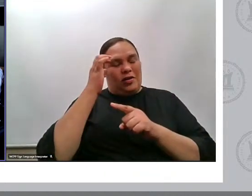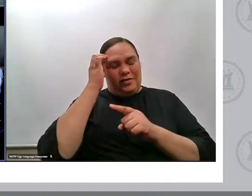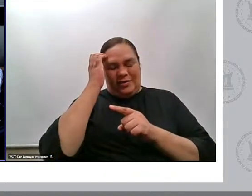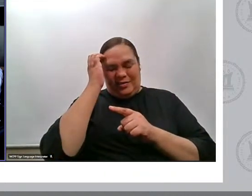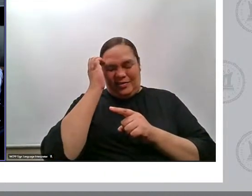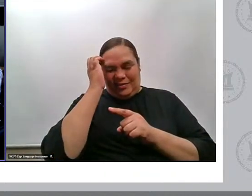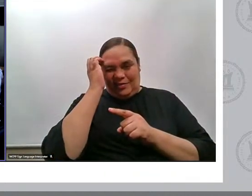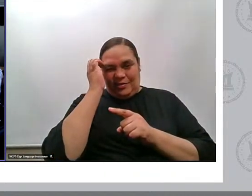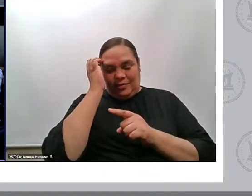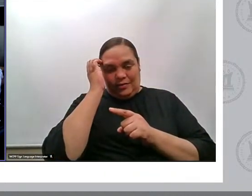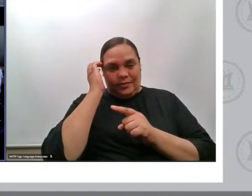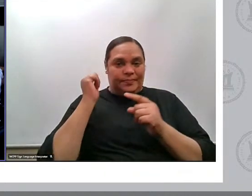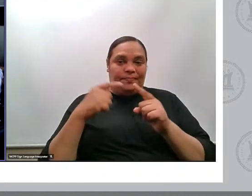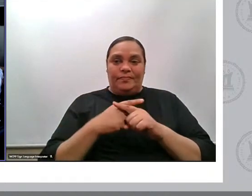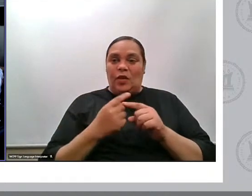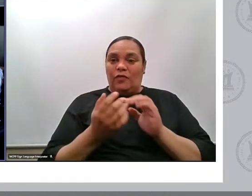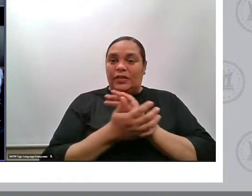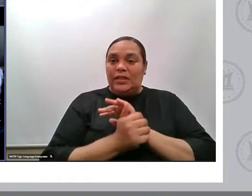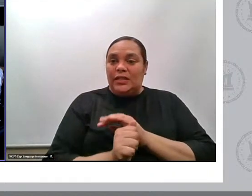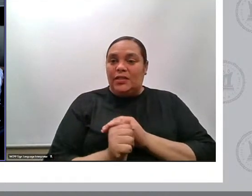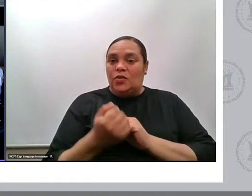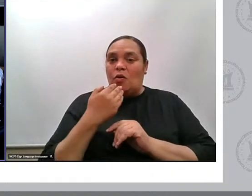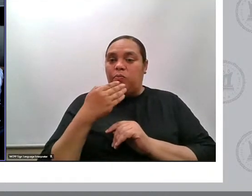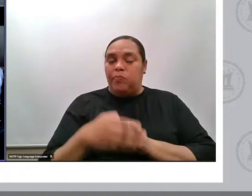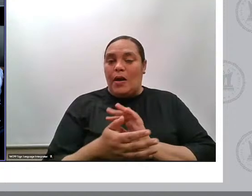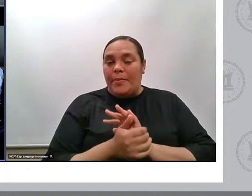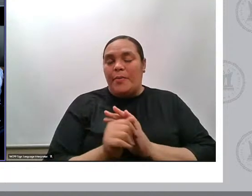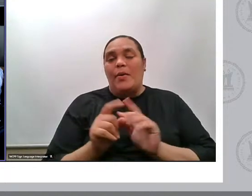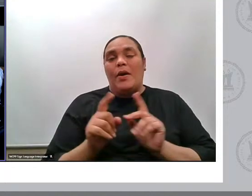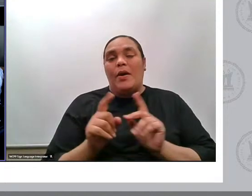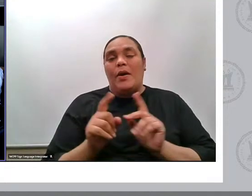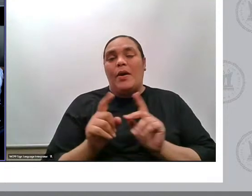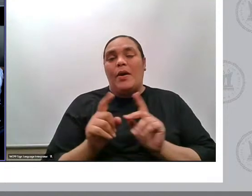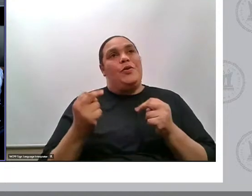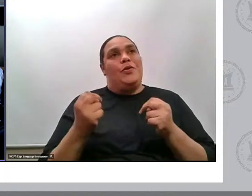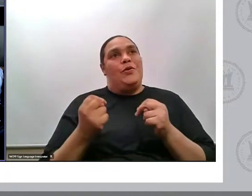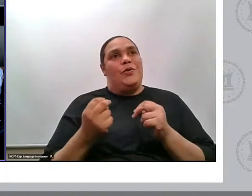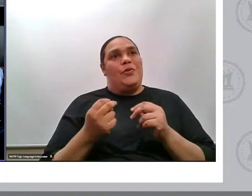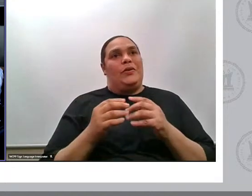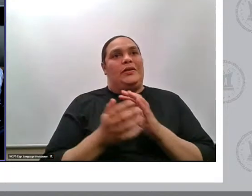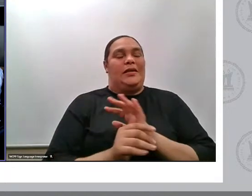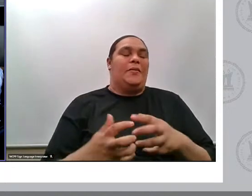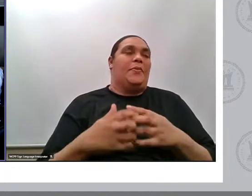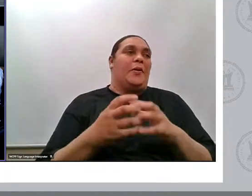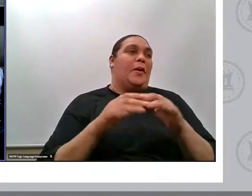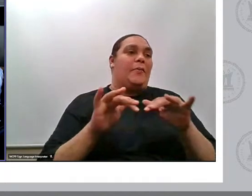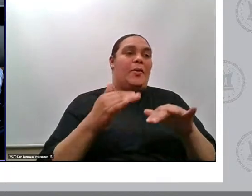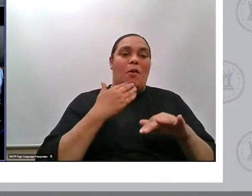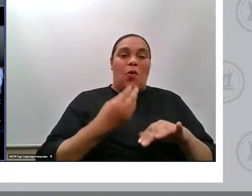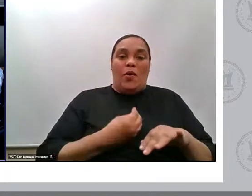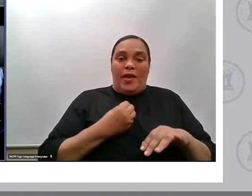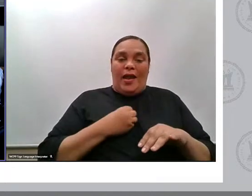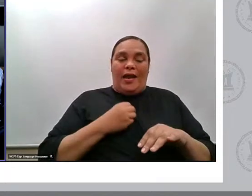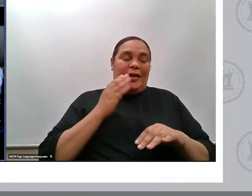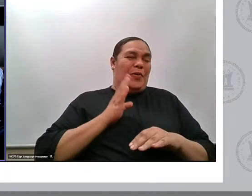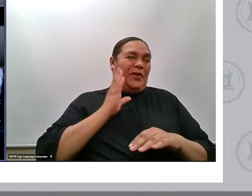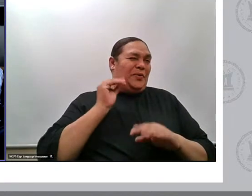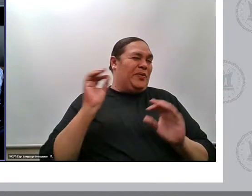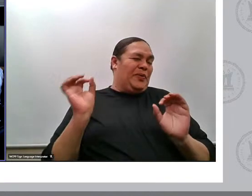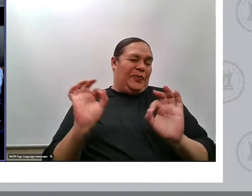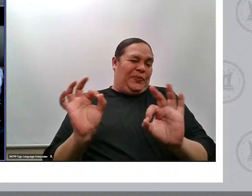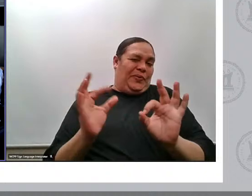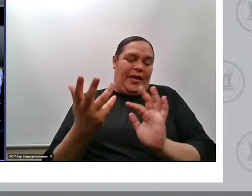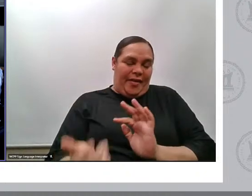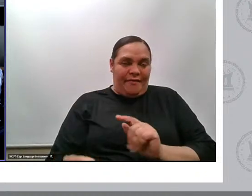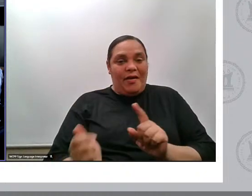of skills of existing members, but also of new skill set that a younger person who hasn't got the board experience can bring.